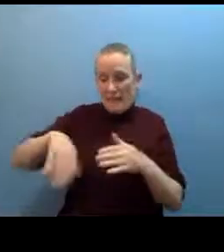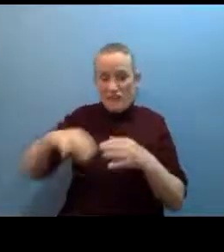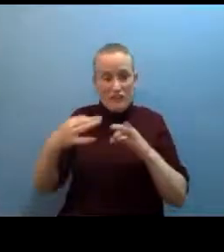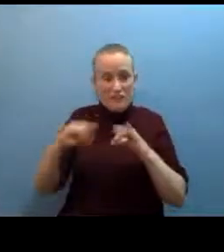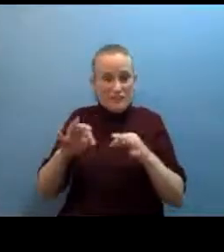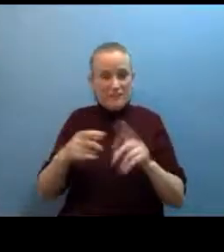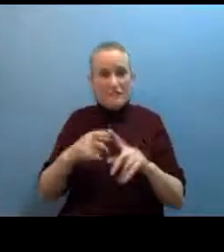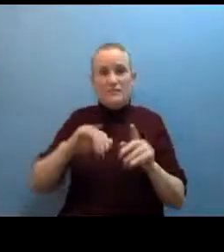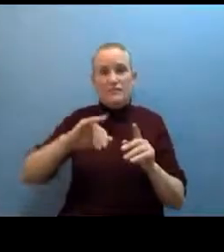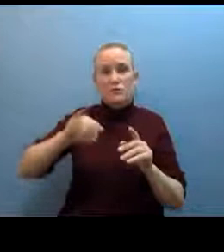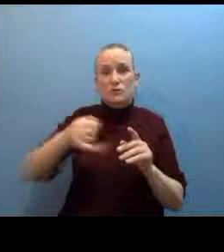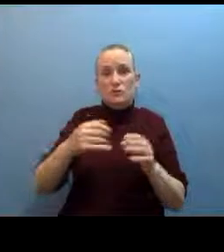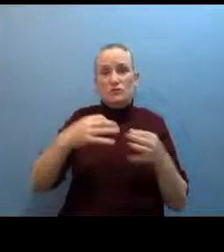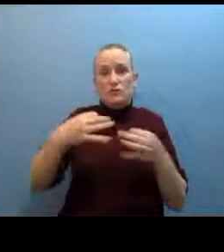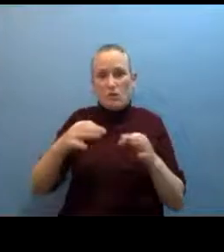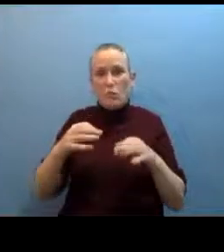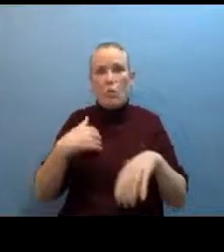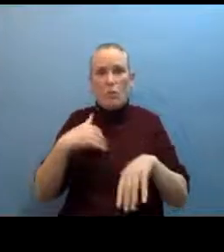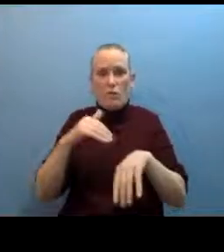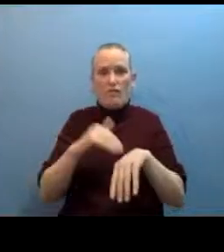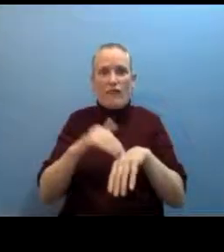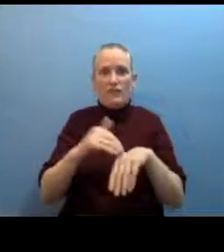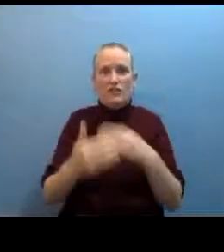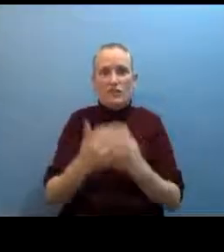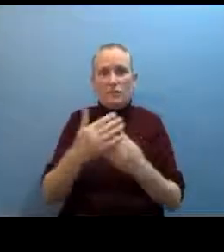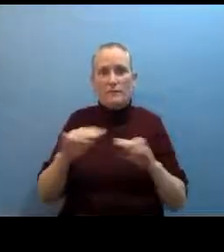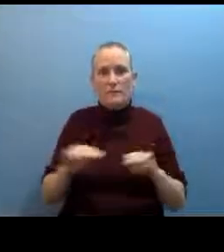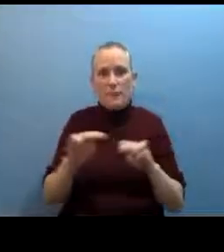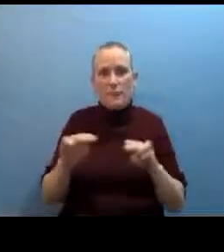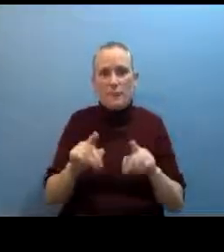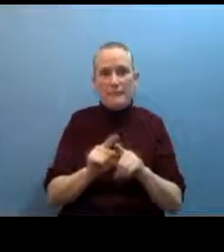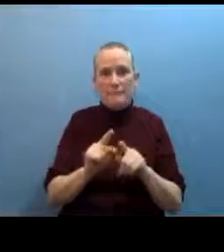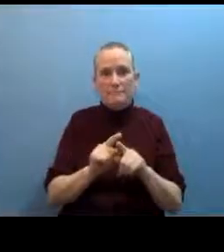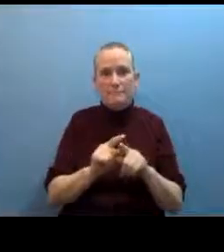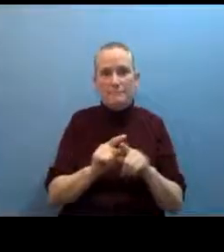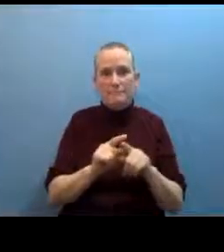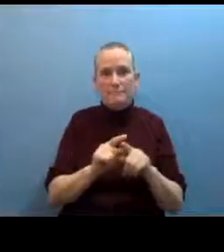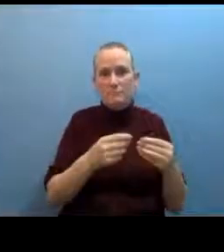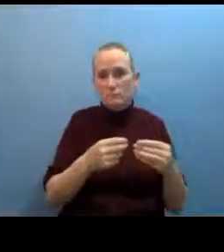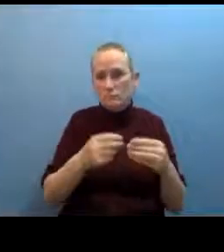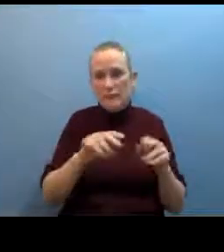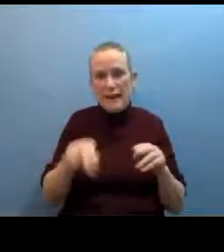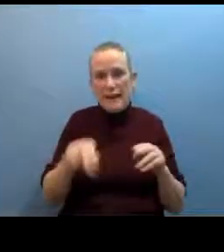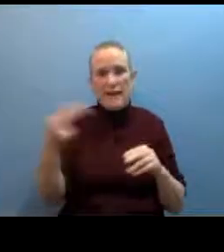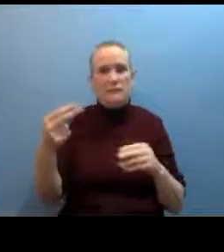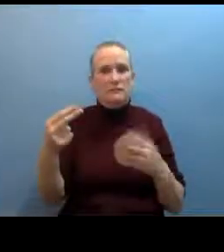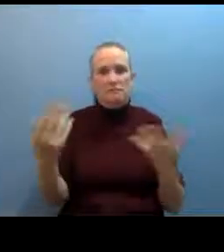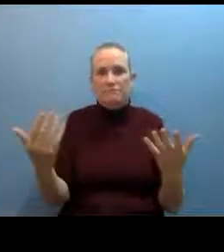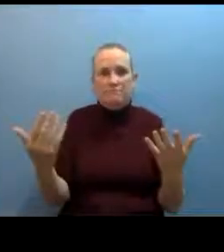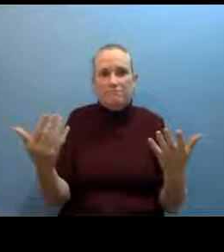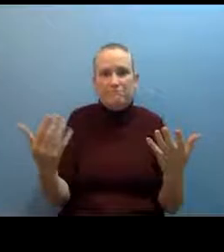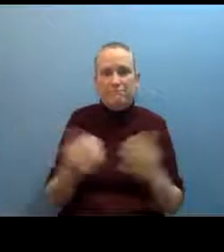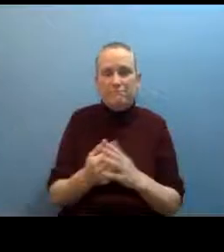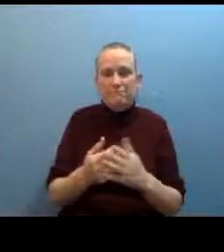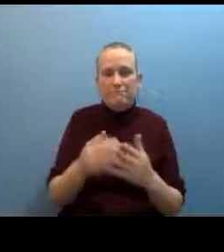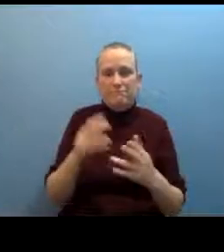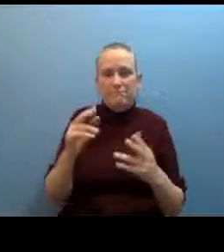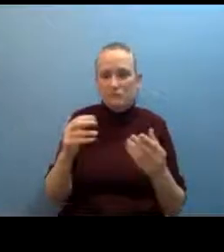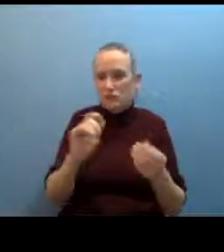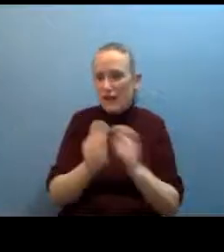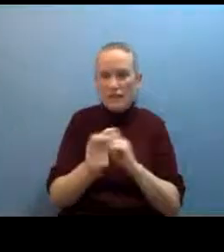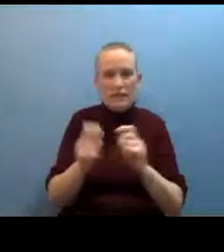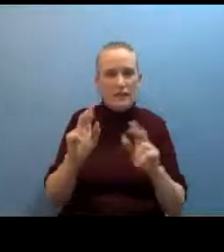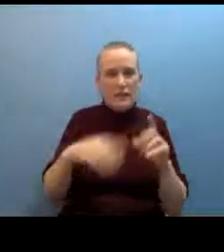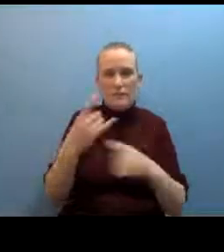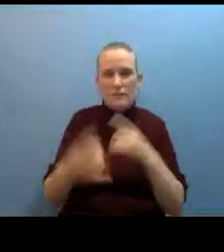Cert certainly had an effect. And even going forward, nothing is 100% certain. It's open to change. So planning for